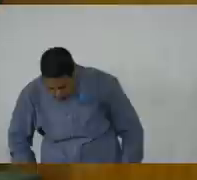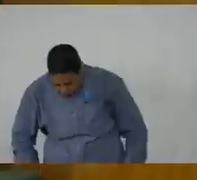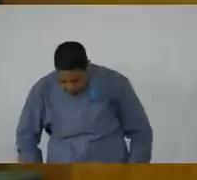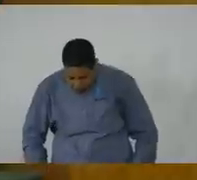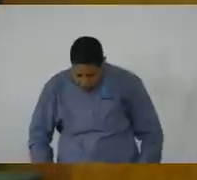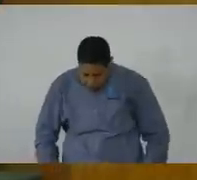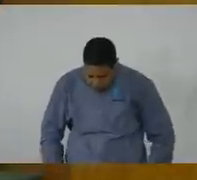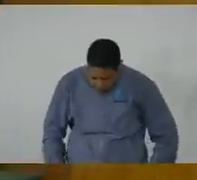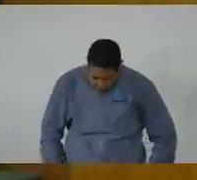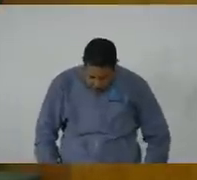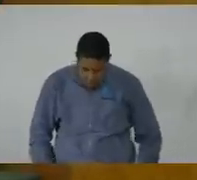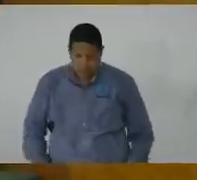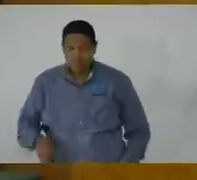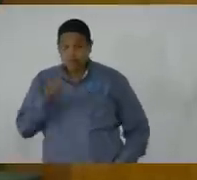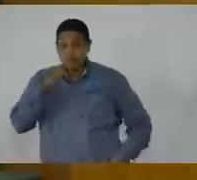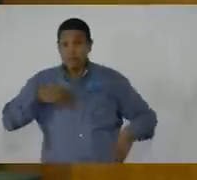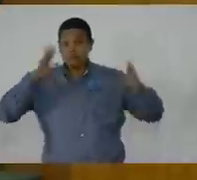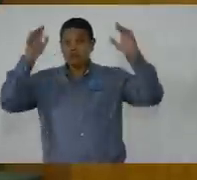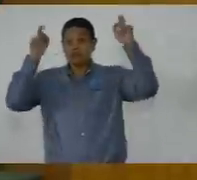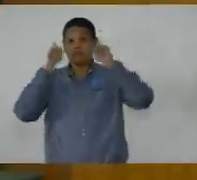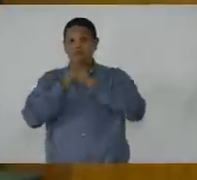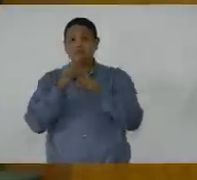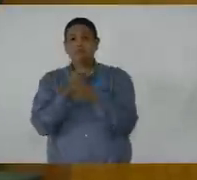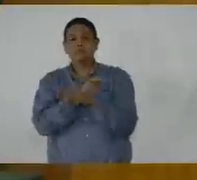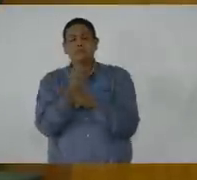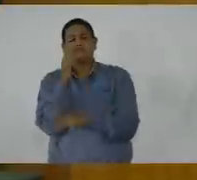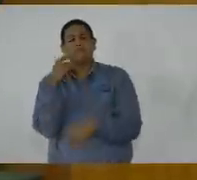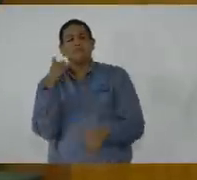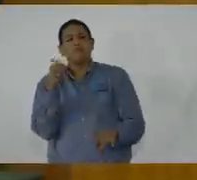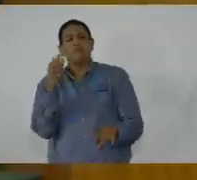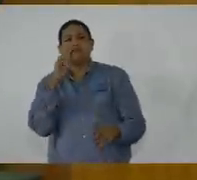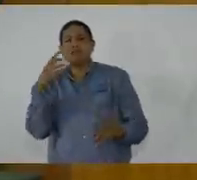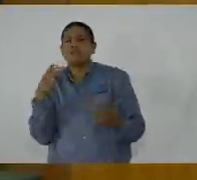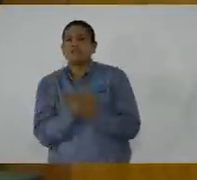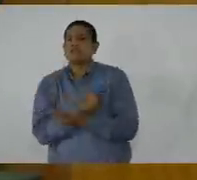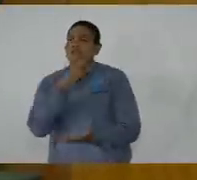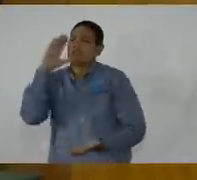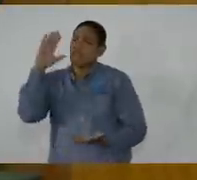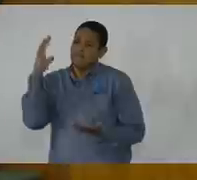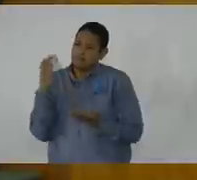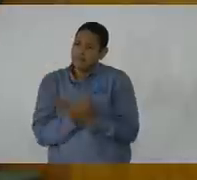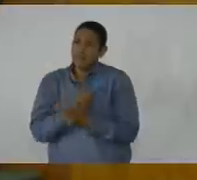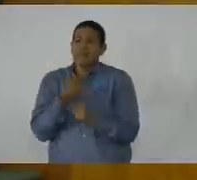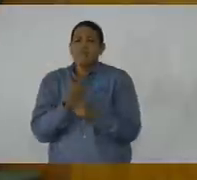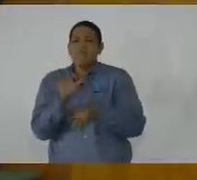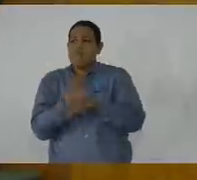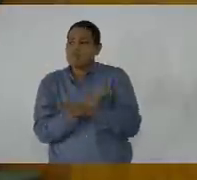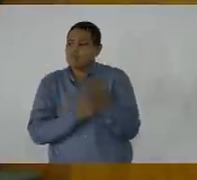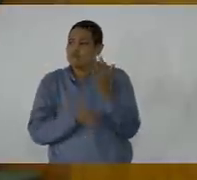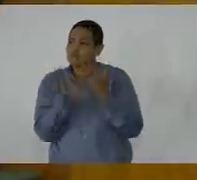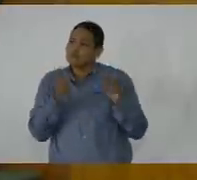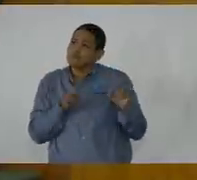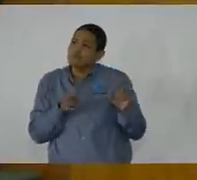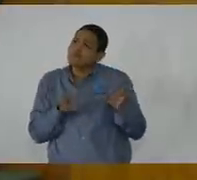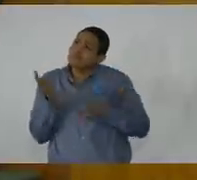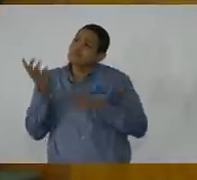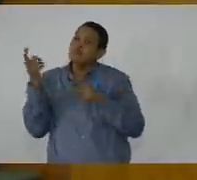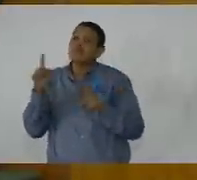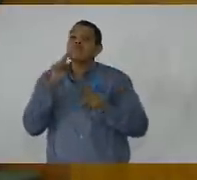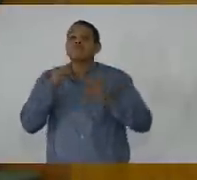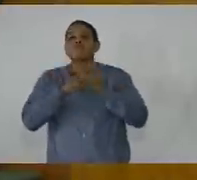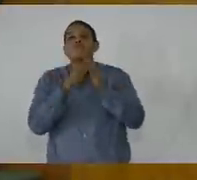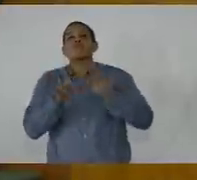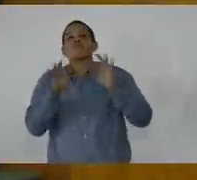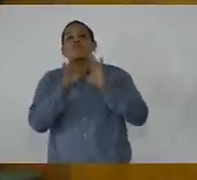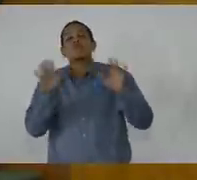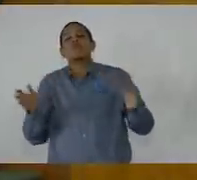Yeah. Madam Speaker, the Ministry continues to capitalize on digitalization as a key tool to